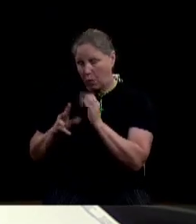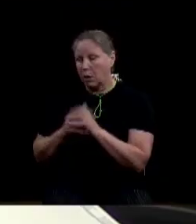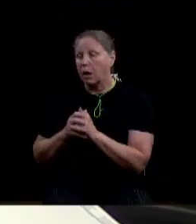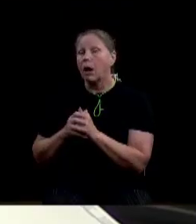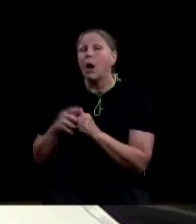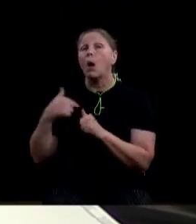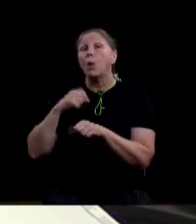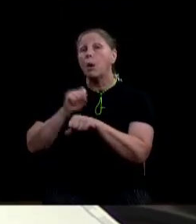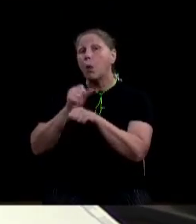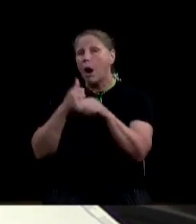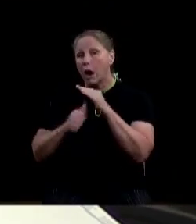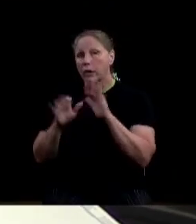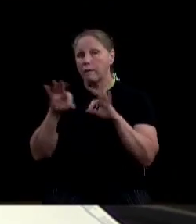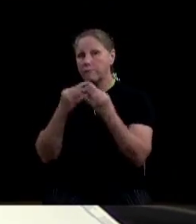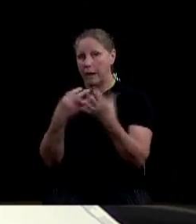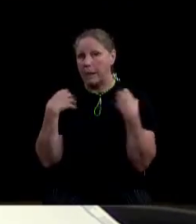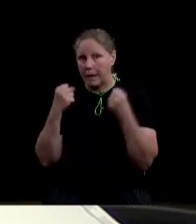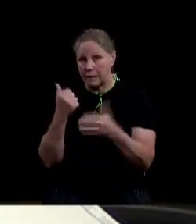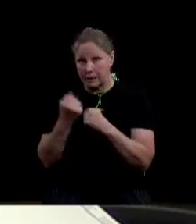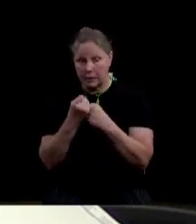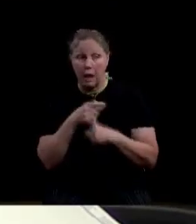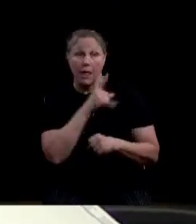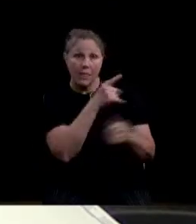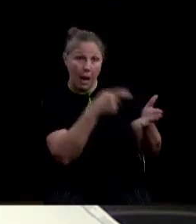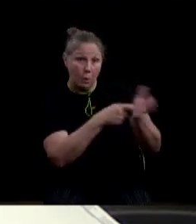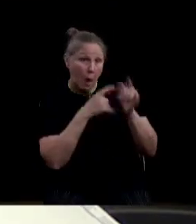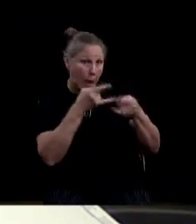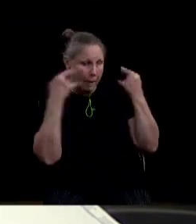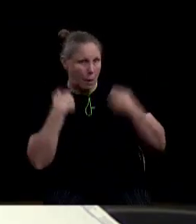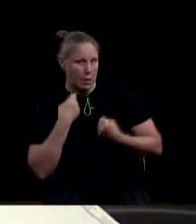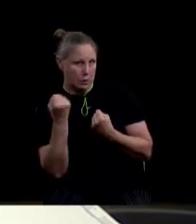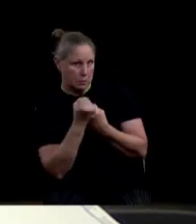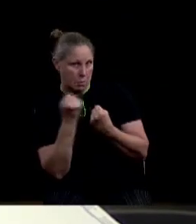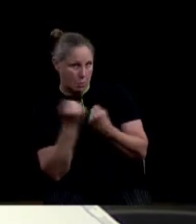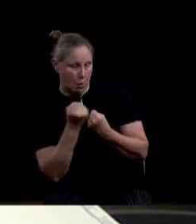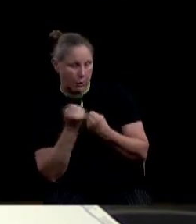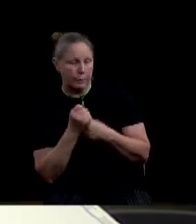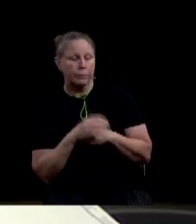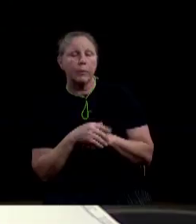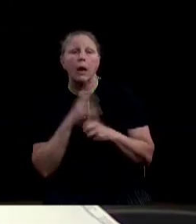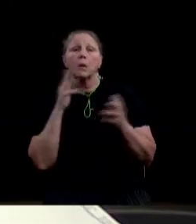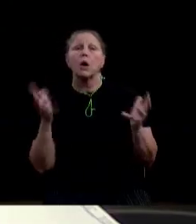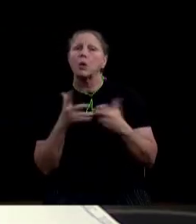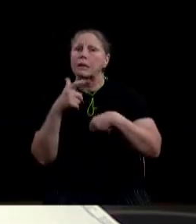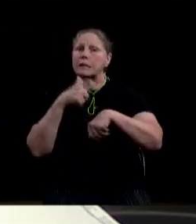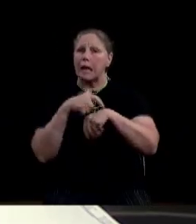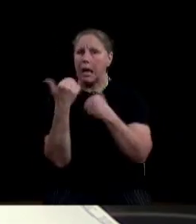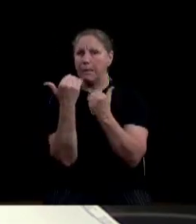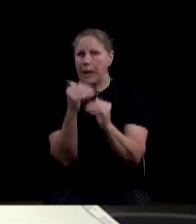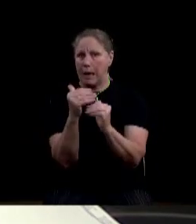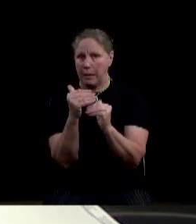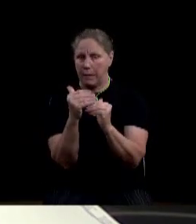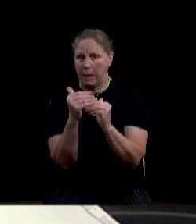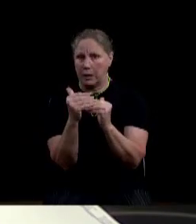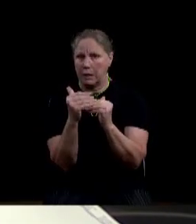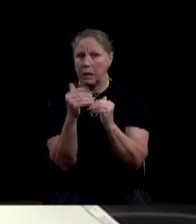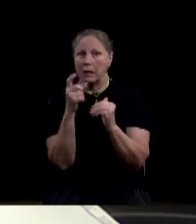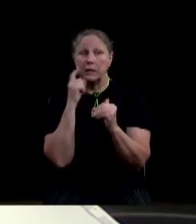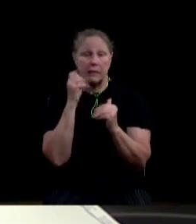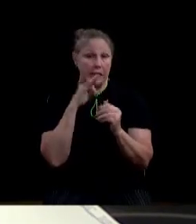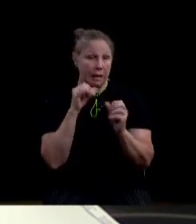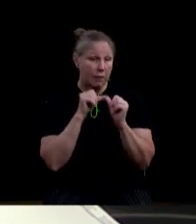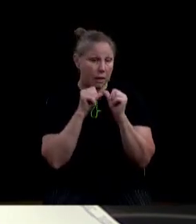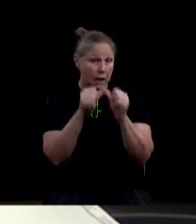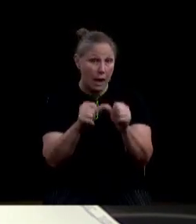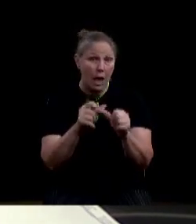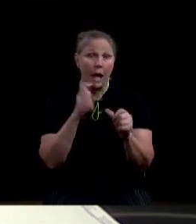mayor's order. We do encourage a time limit for the order to have to be renewed and reassessed regularly. This has